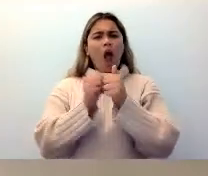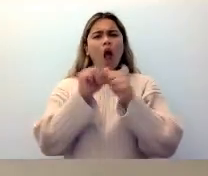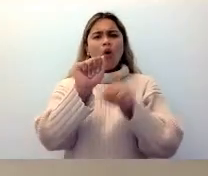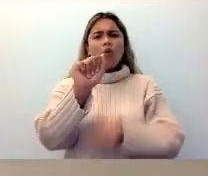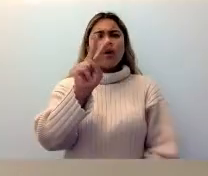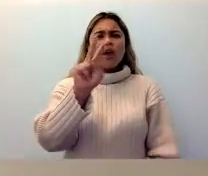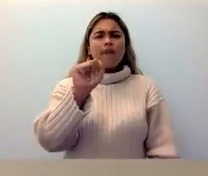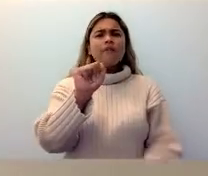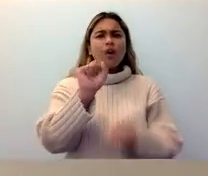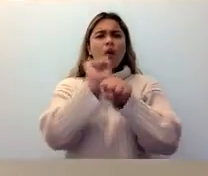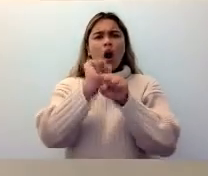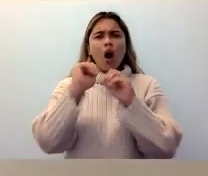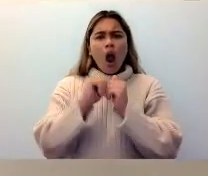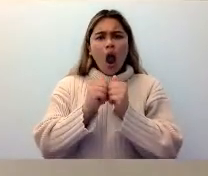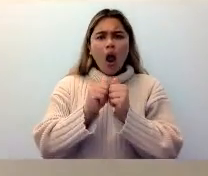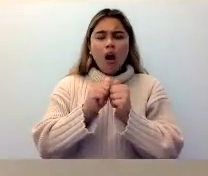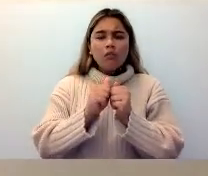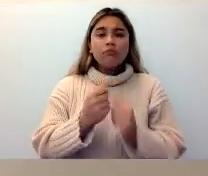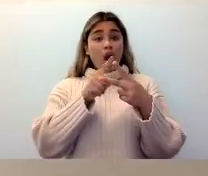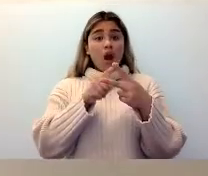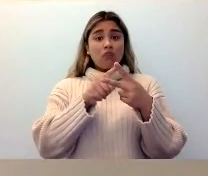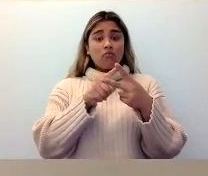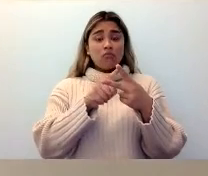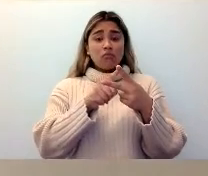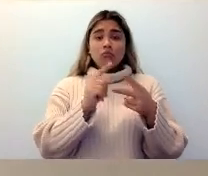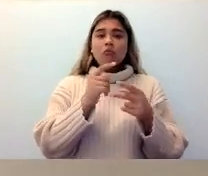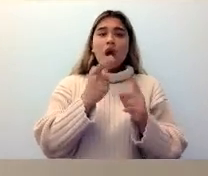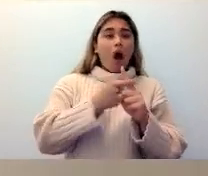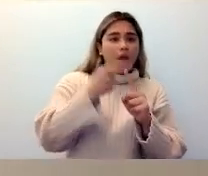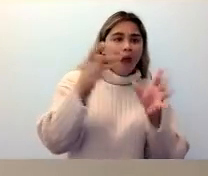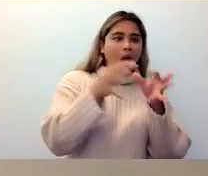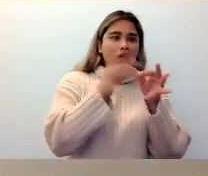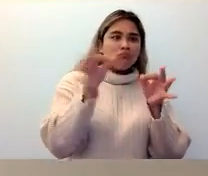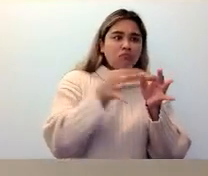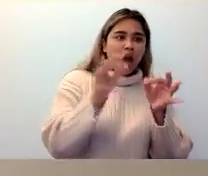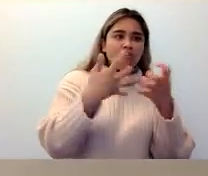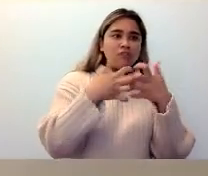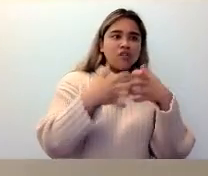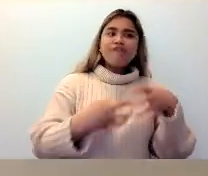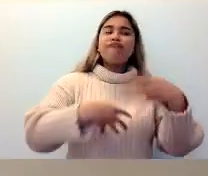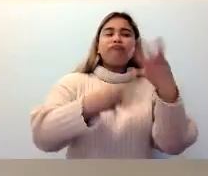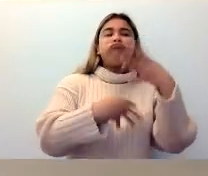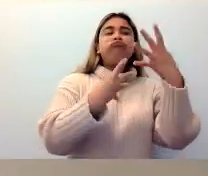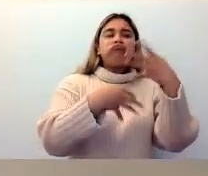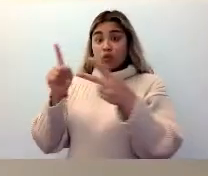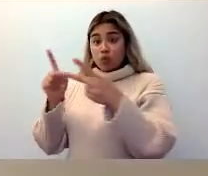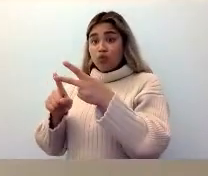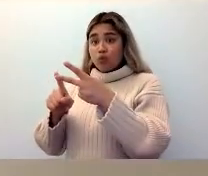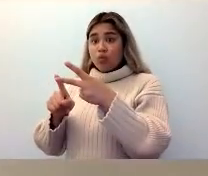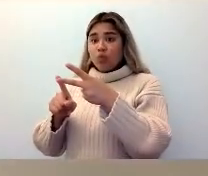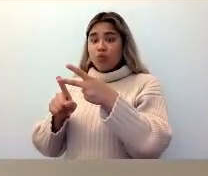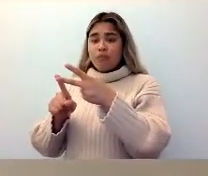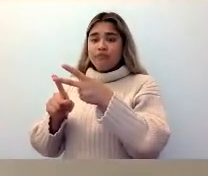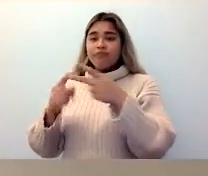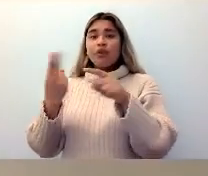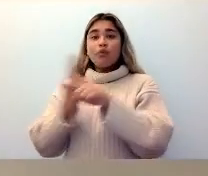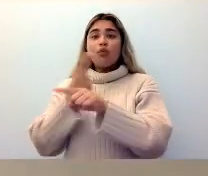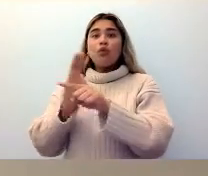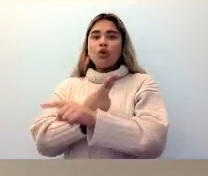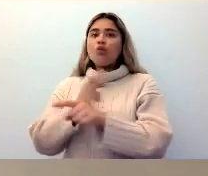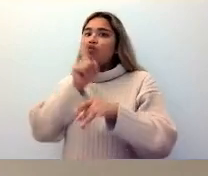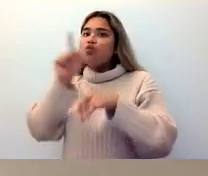So how does it work? Ava uses both automated captions and professional captioner together. This microphone with